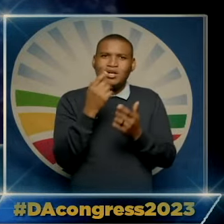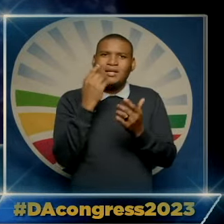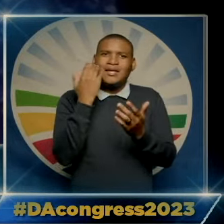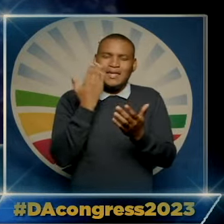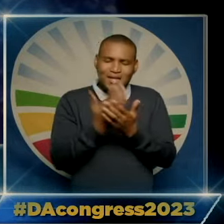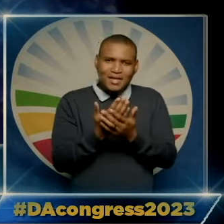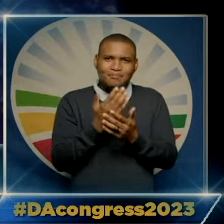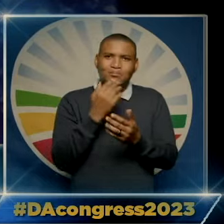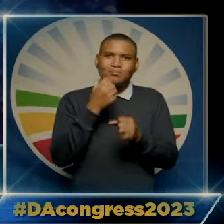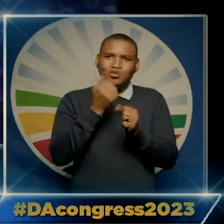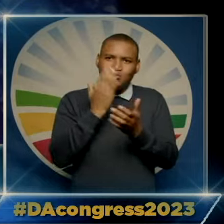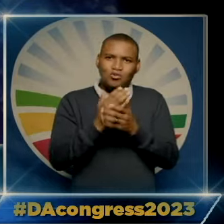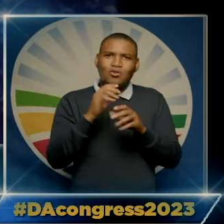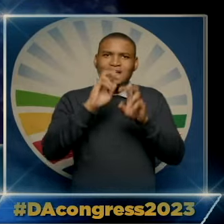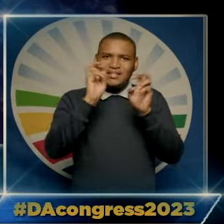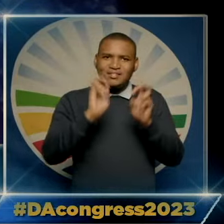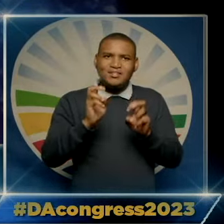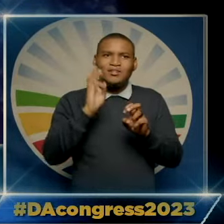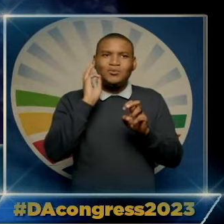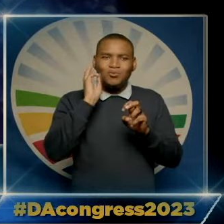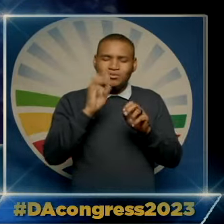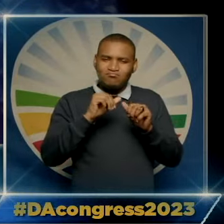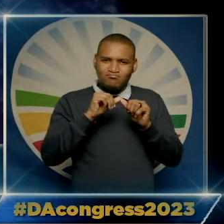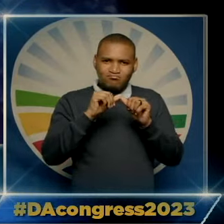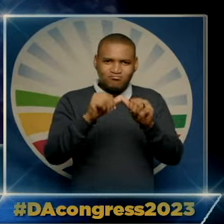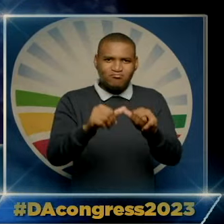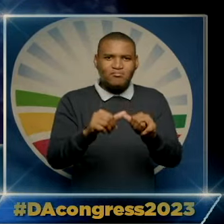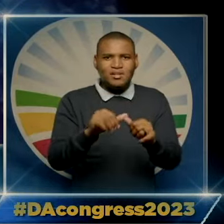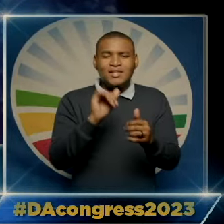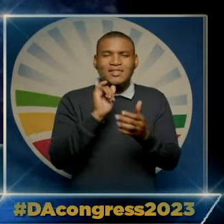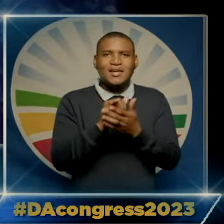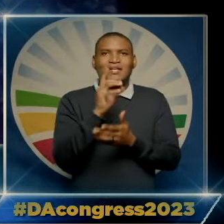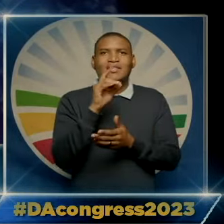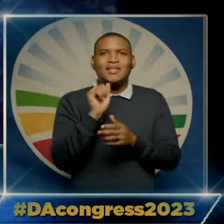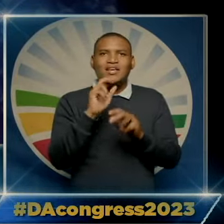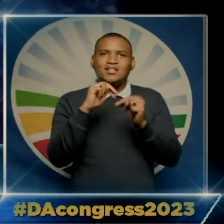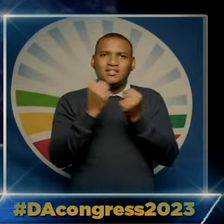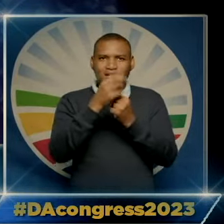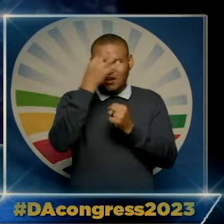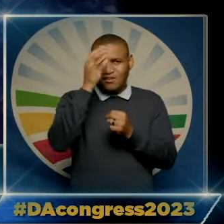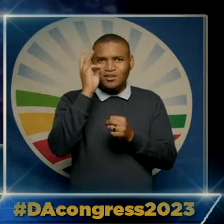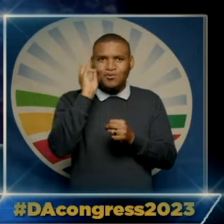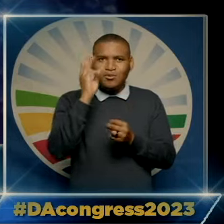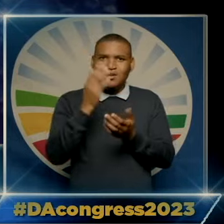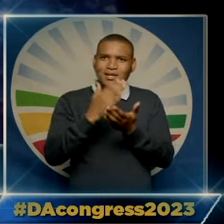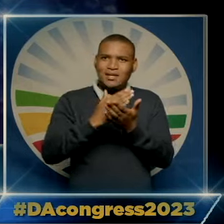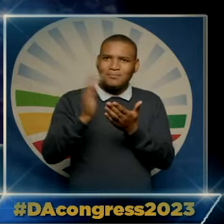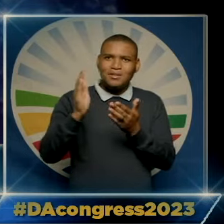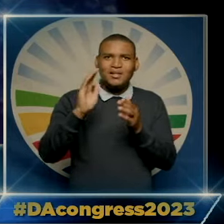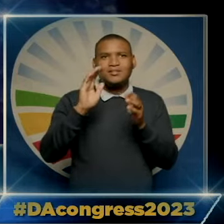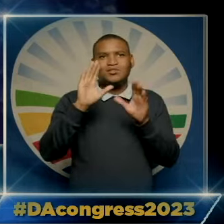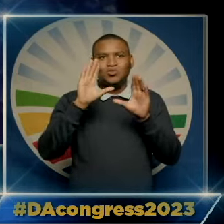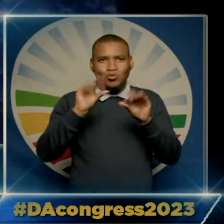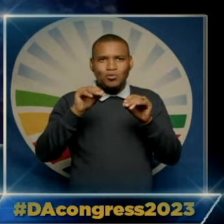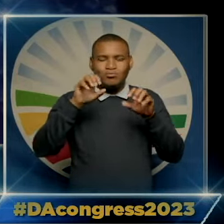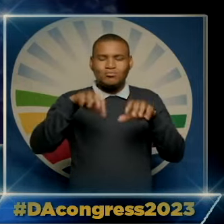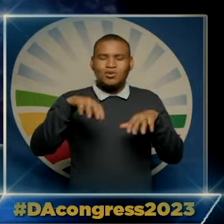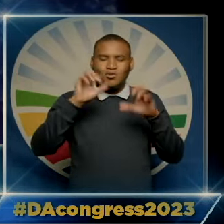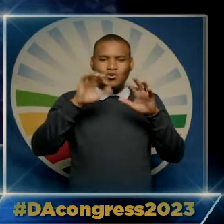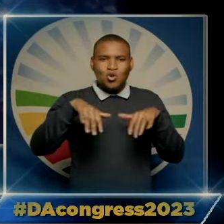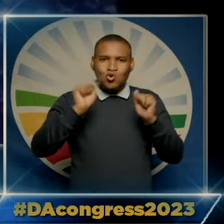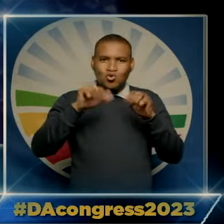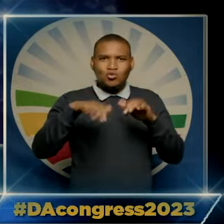sure that electricity will indeed flow, and that the DA national government will eliminate load shedding once and for all.